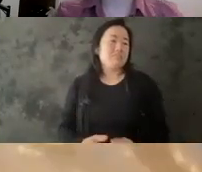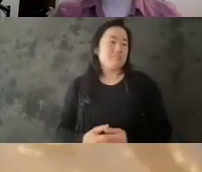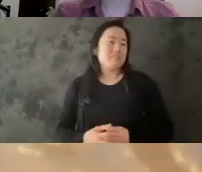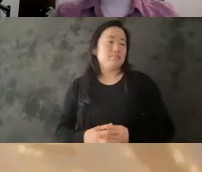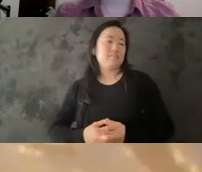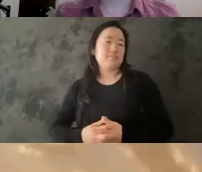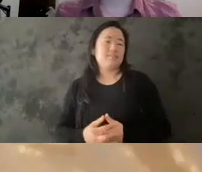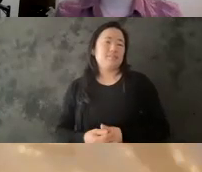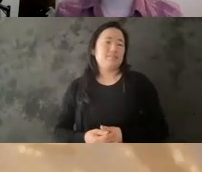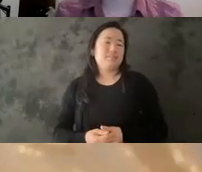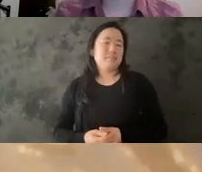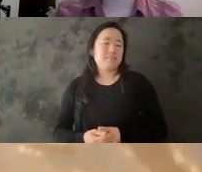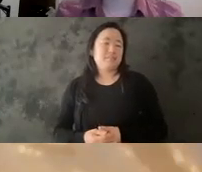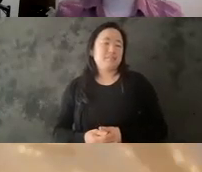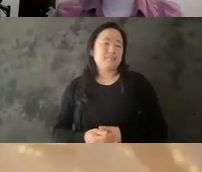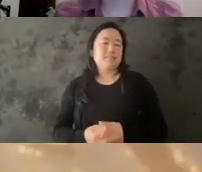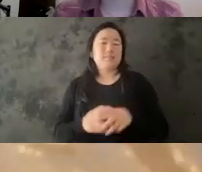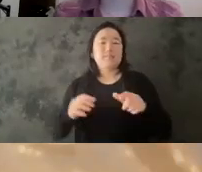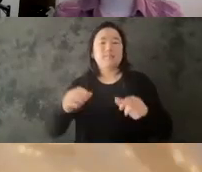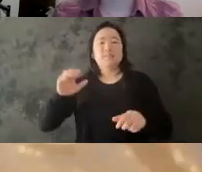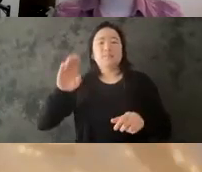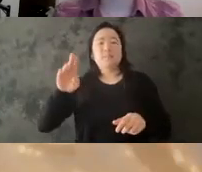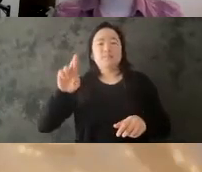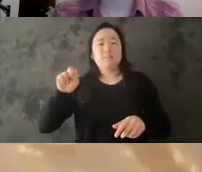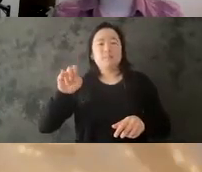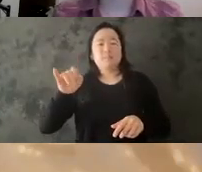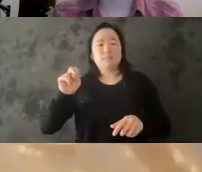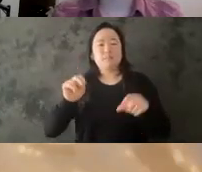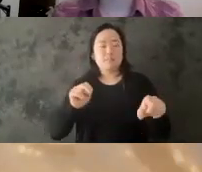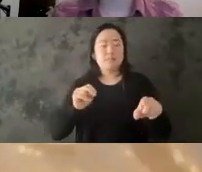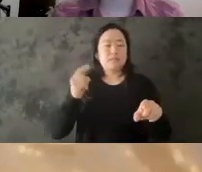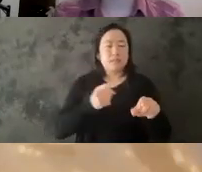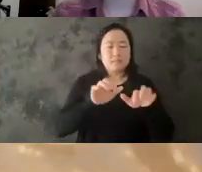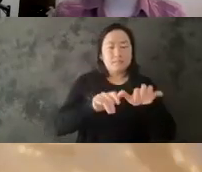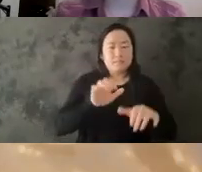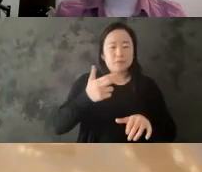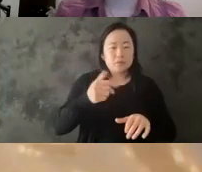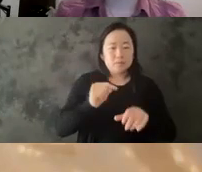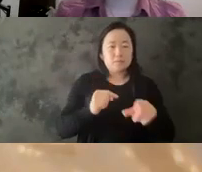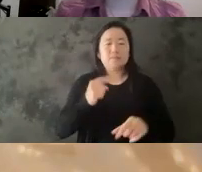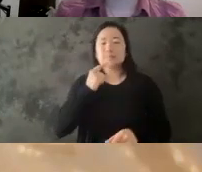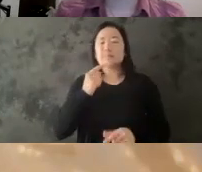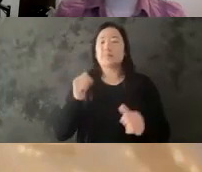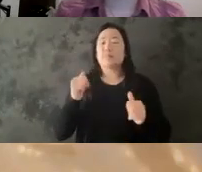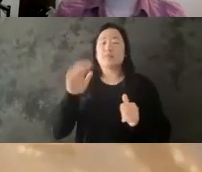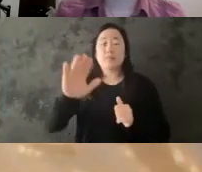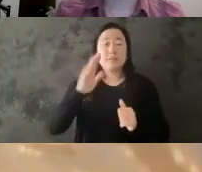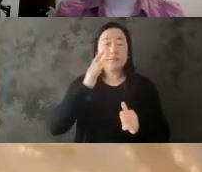So someone wrote in the chat about their experiences with police officers